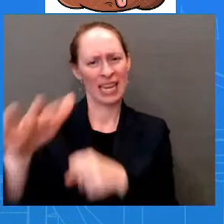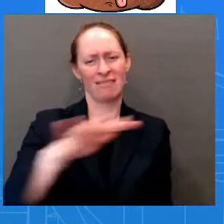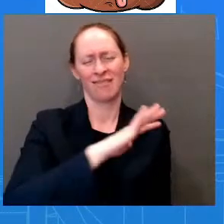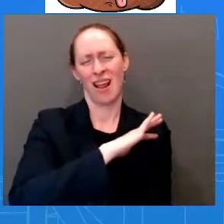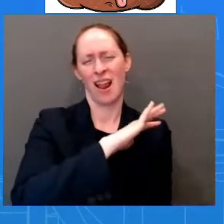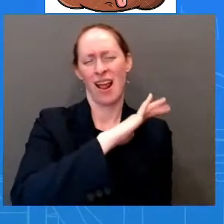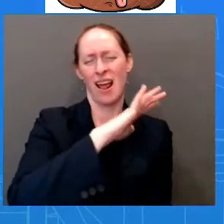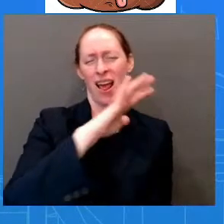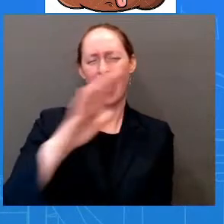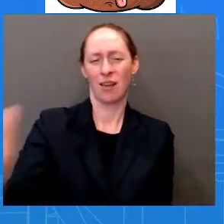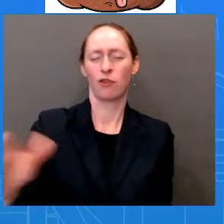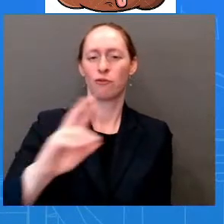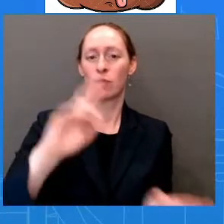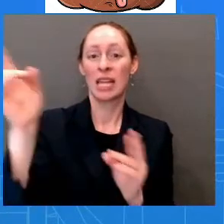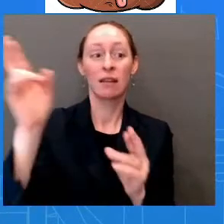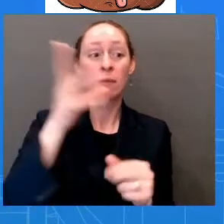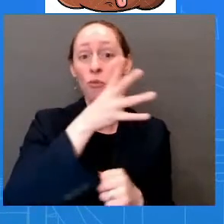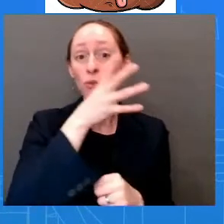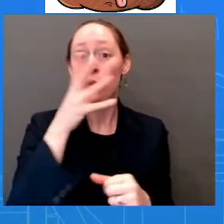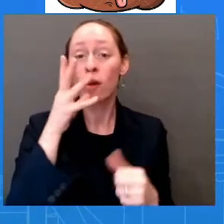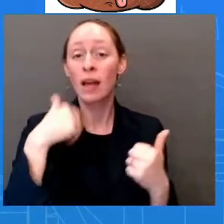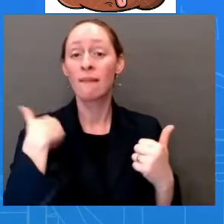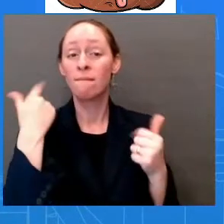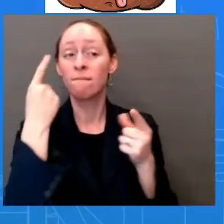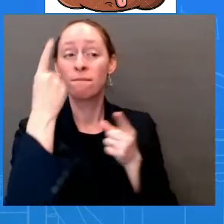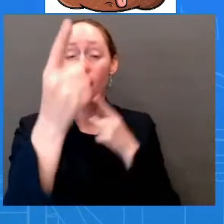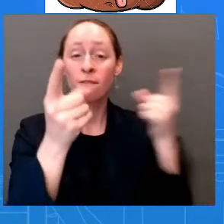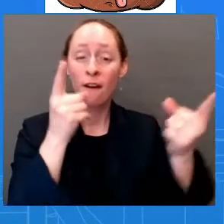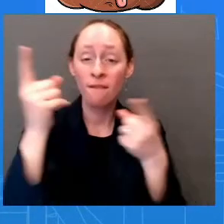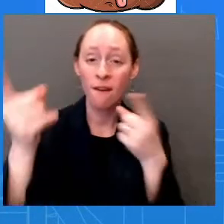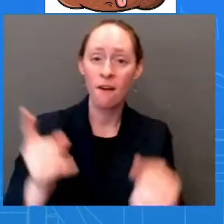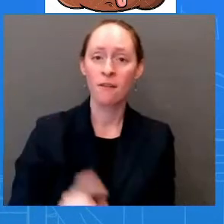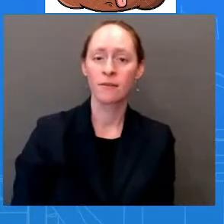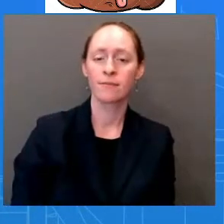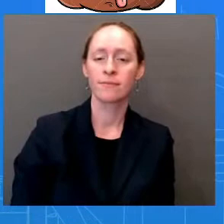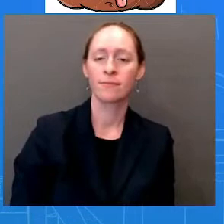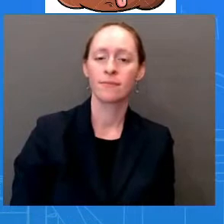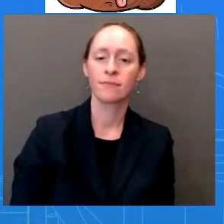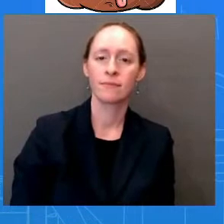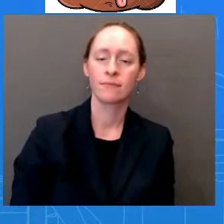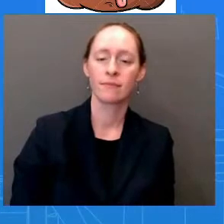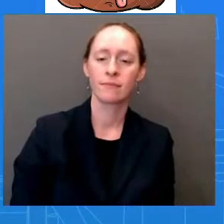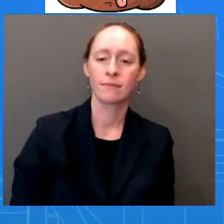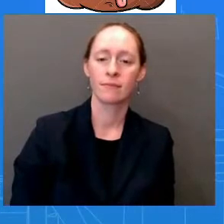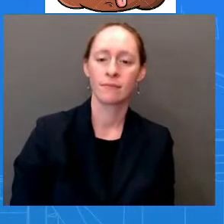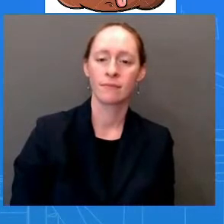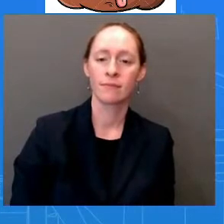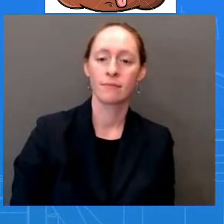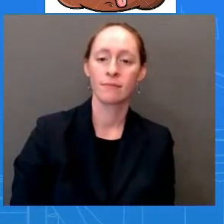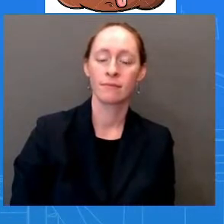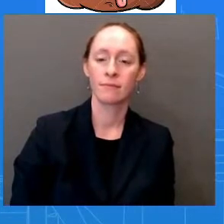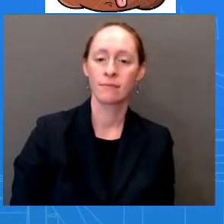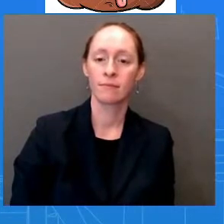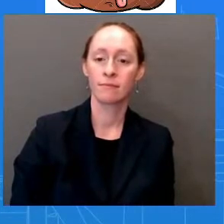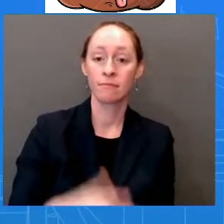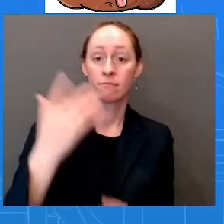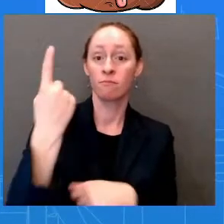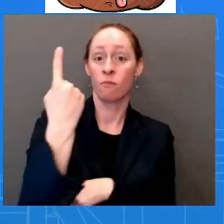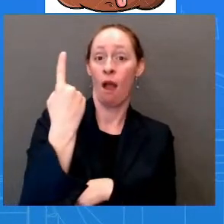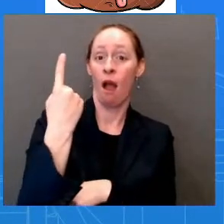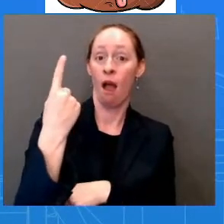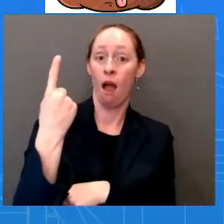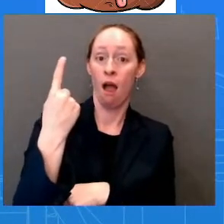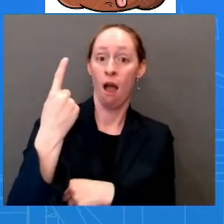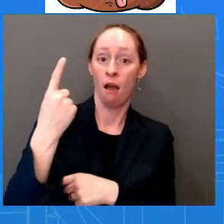fact that you might have a vial of 5 doses and are only able to give out 3. So that's always something that we factor in, right? Second is